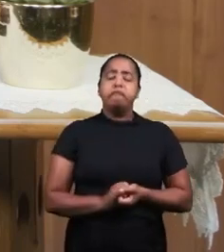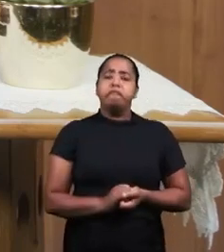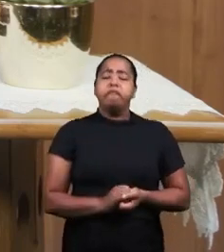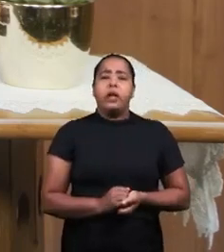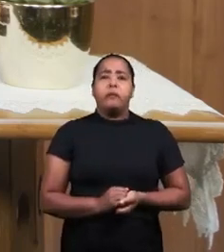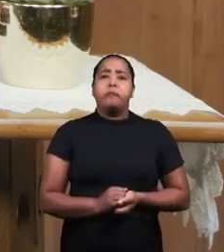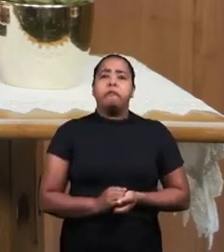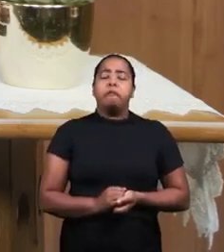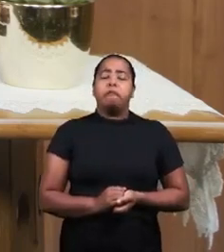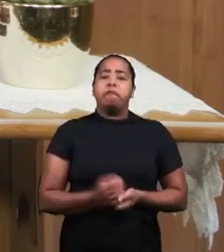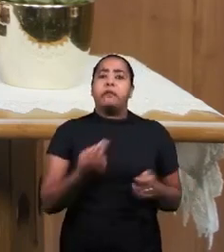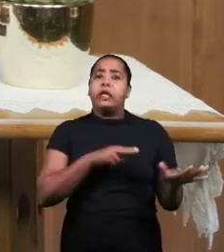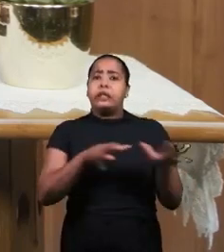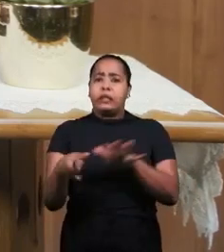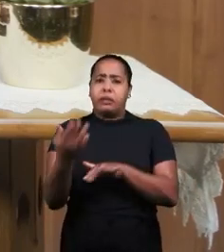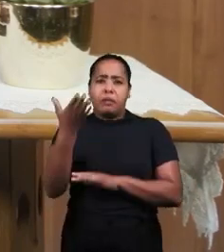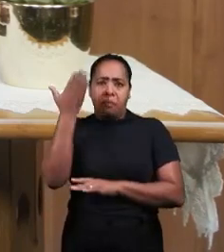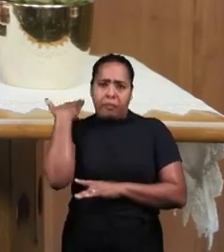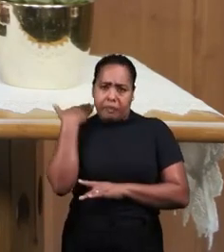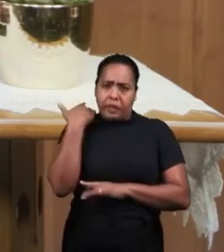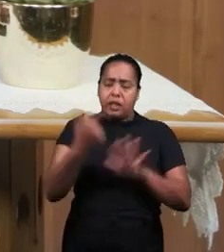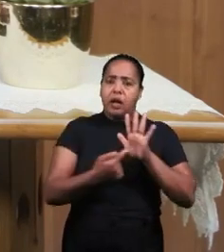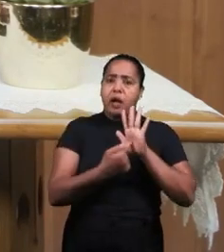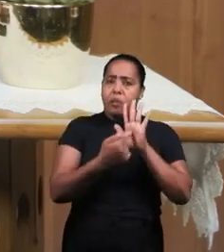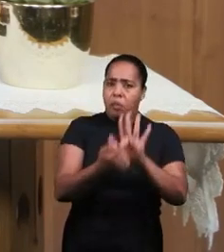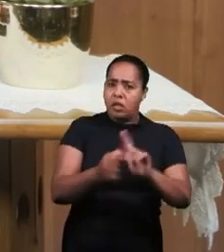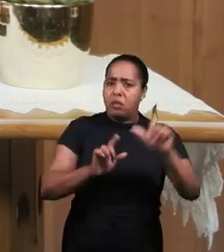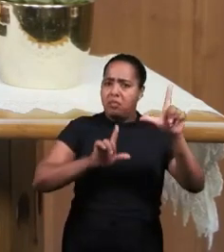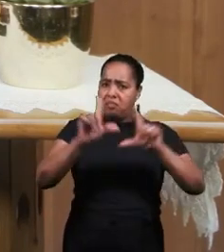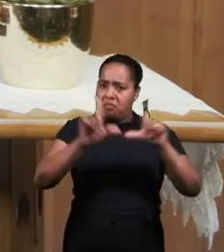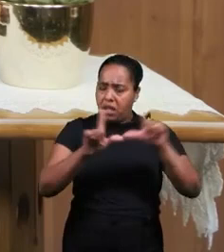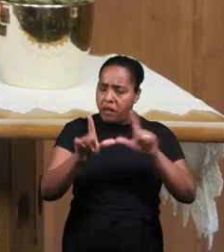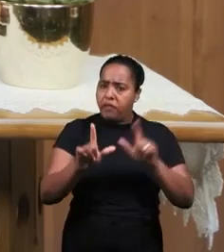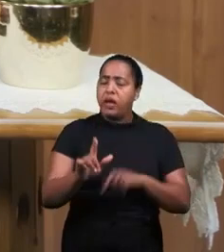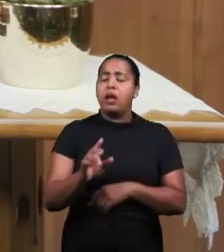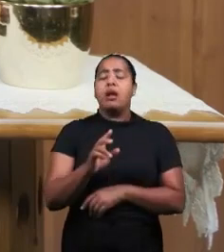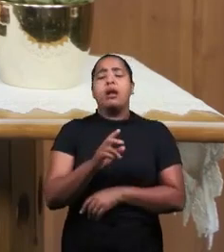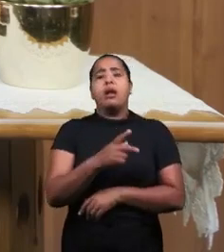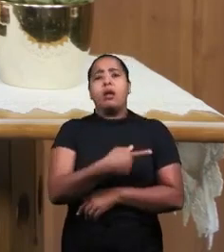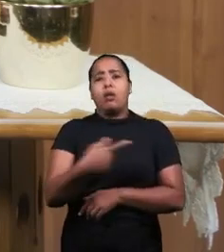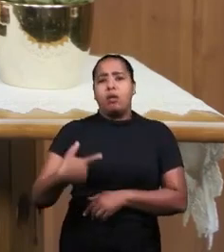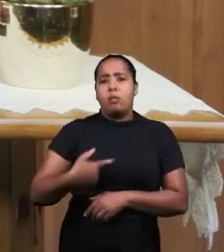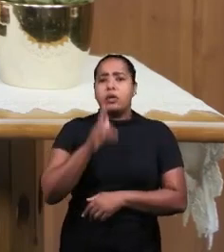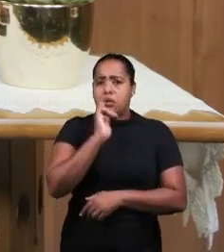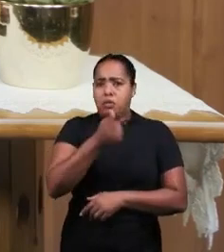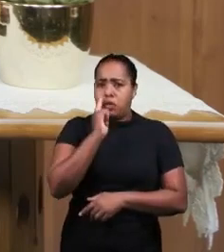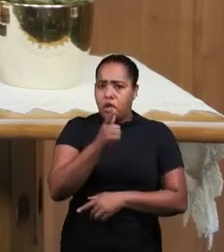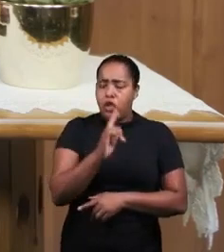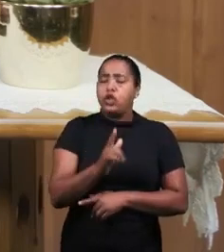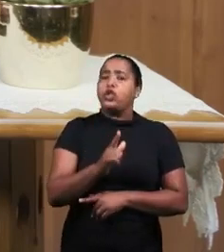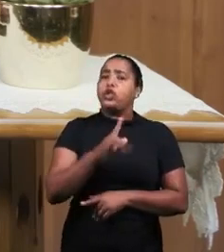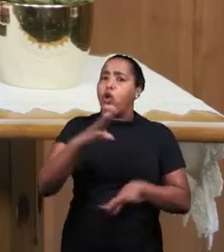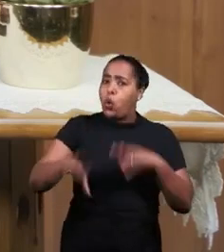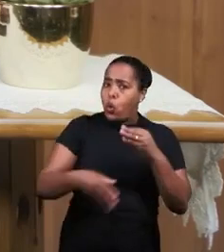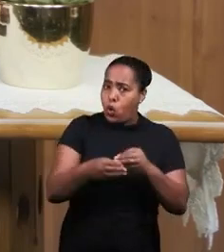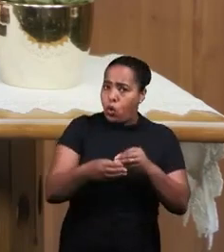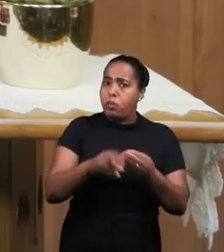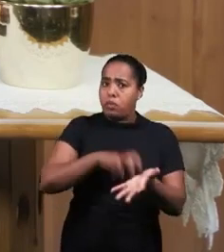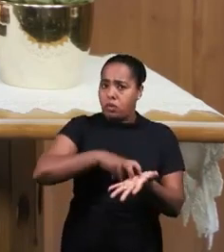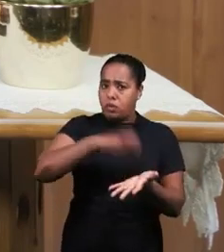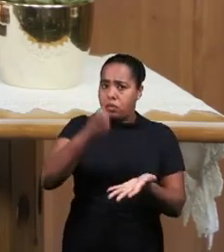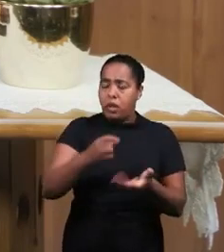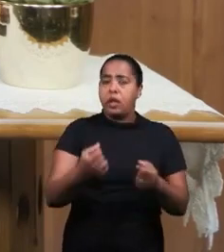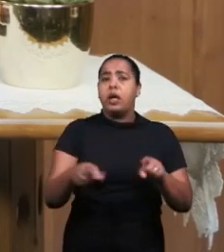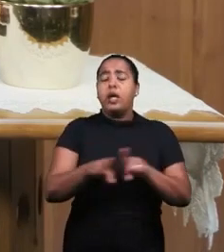brothers, we spoke here about TV channels and Pastor Jidochi He reinforced this morning, and also